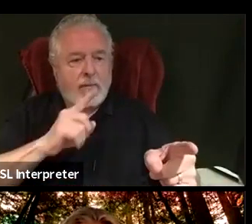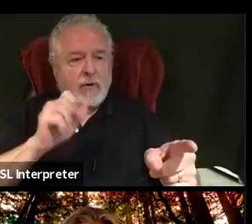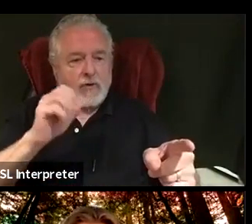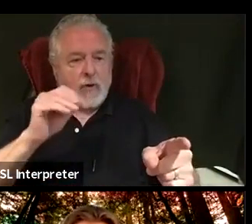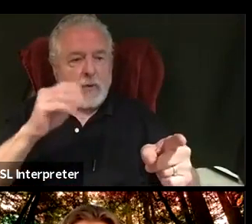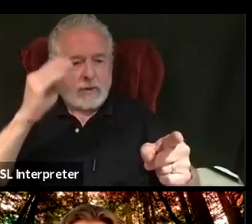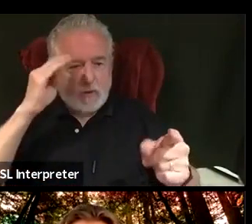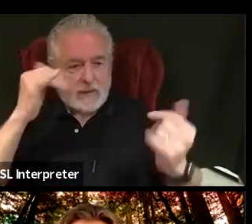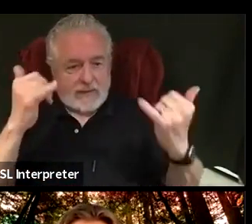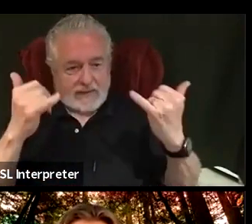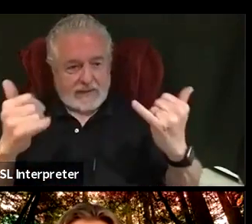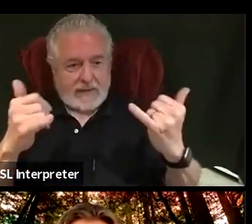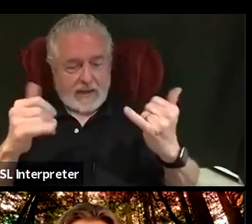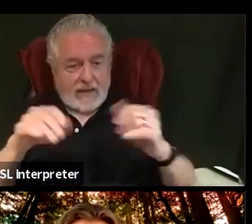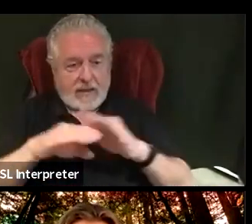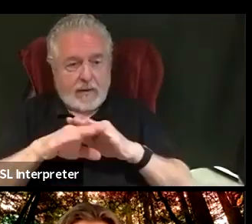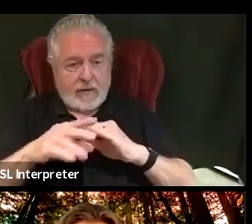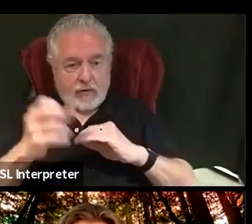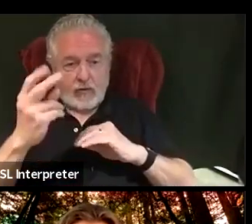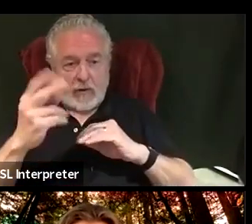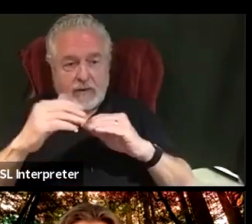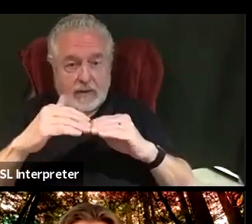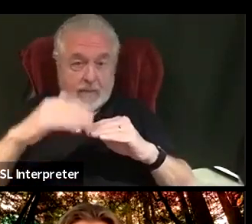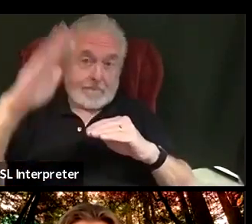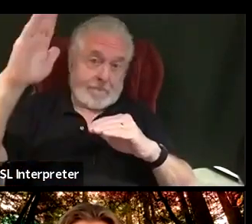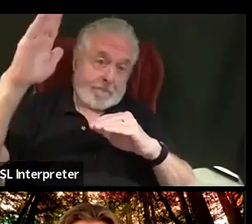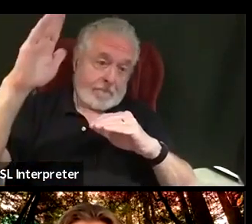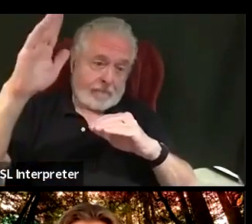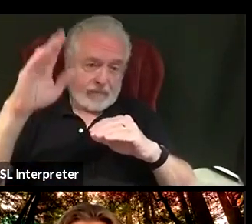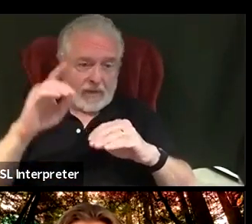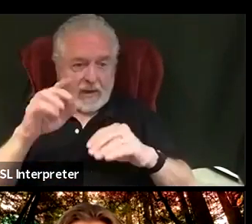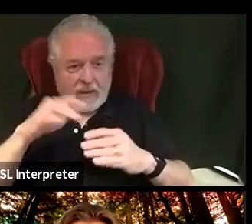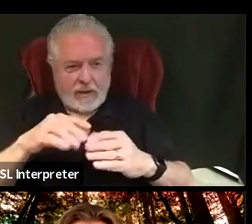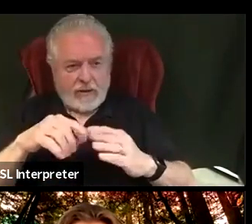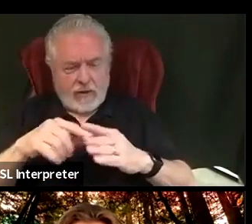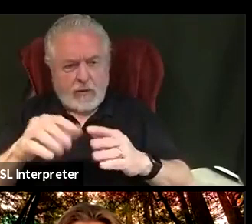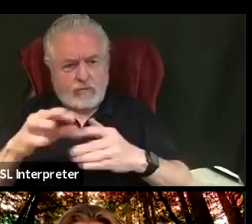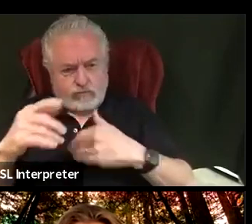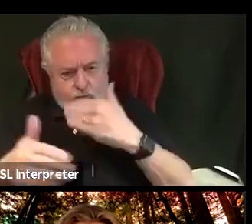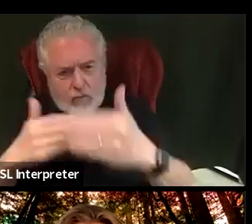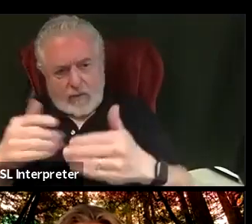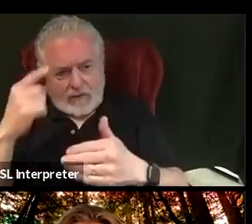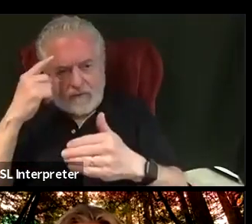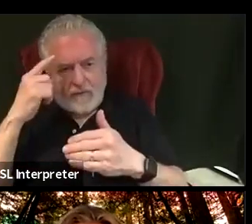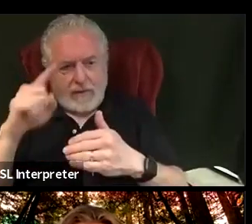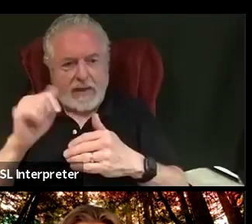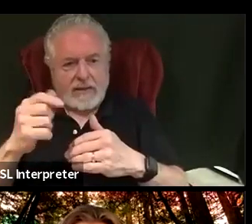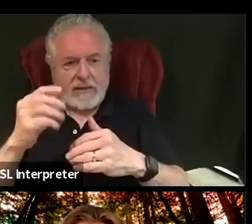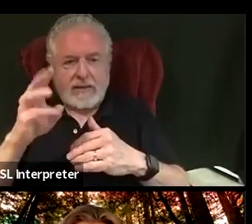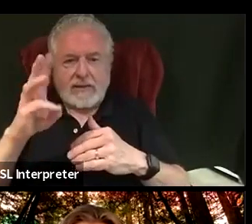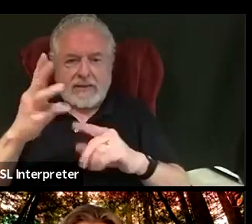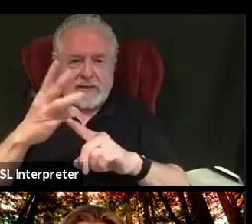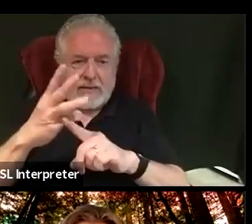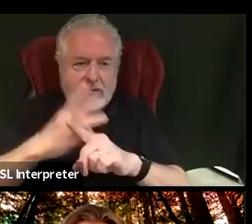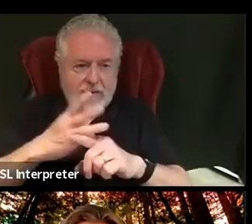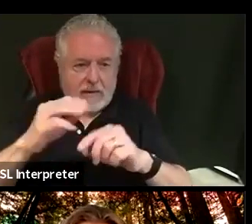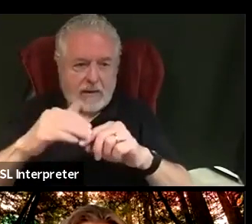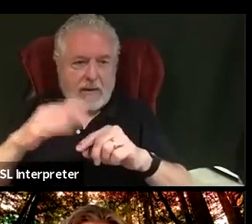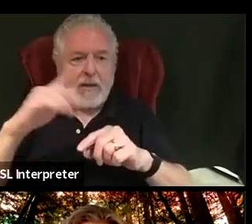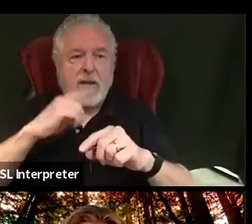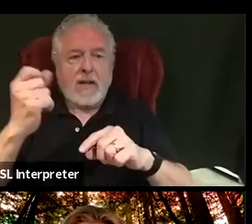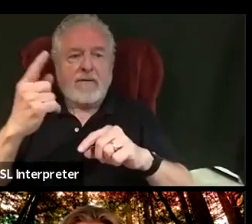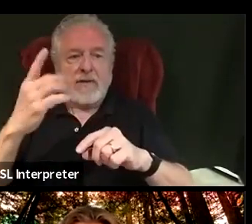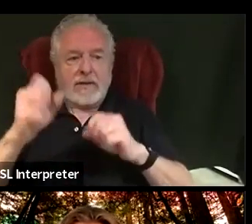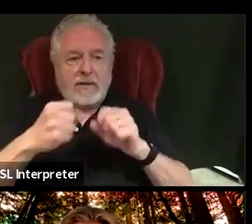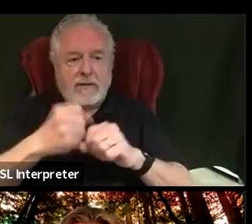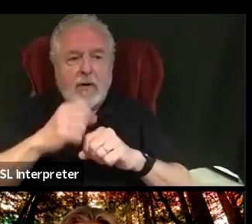as we know, right now, the eligibility is for 12 years and up, and the studies are still underway for ages 6 months up until 11 years